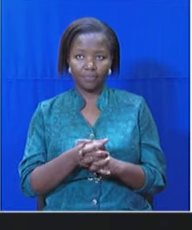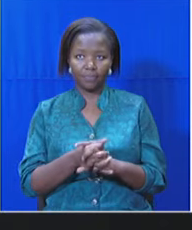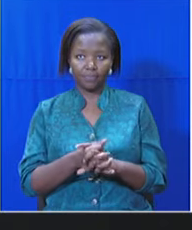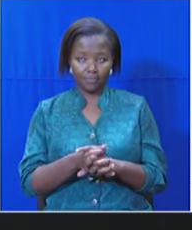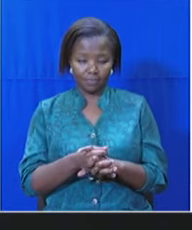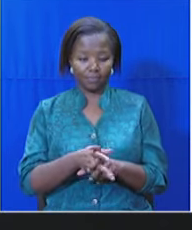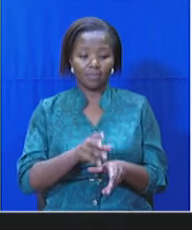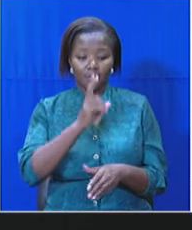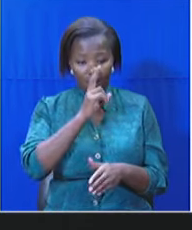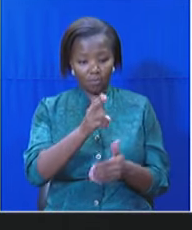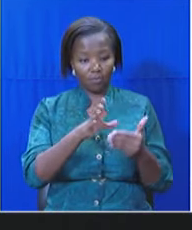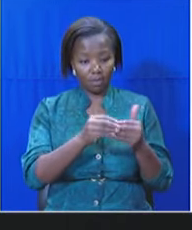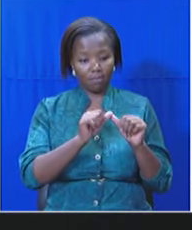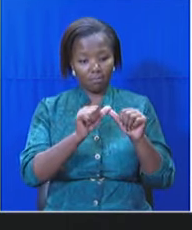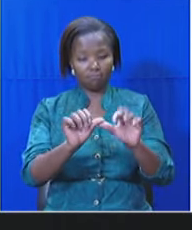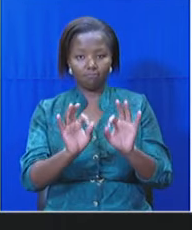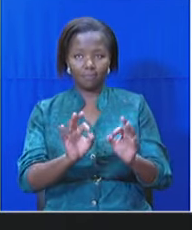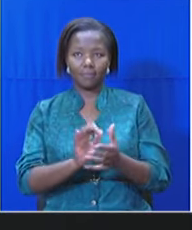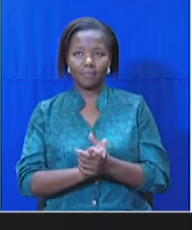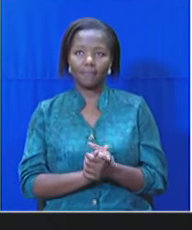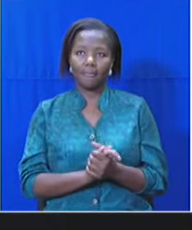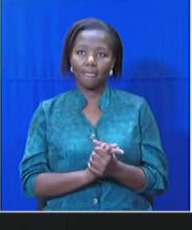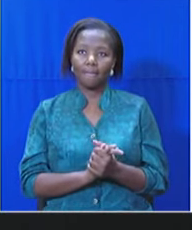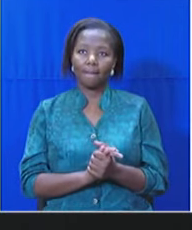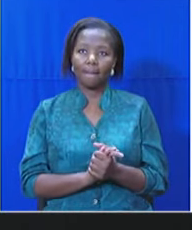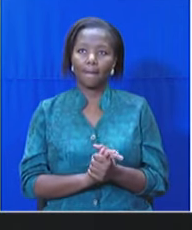Honorable Member, can you please proceed?